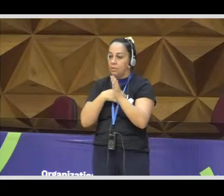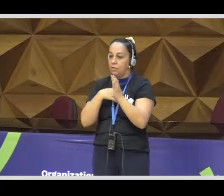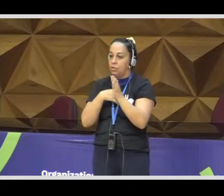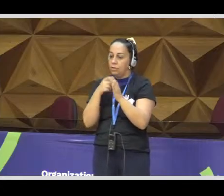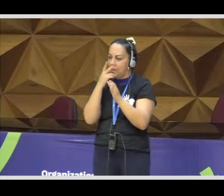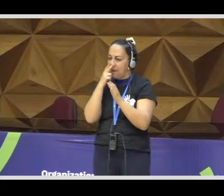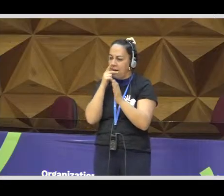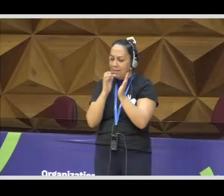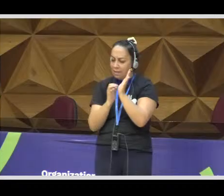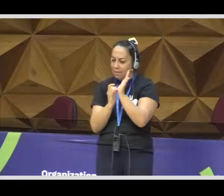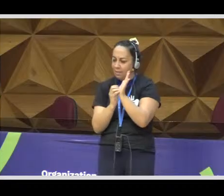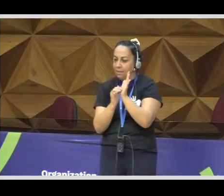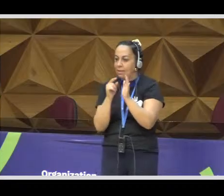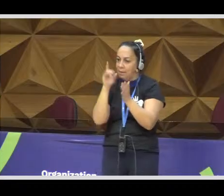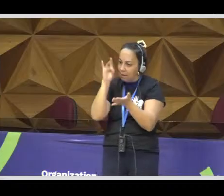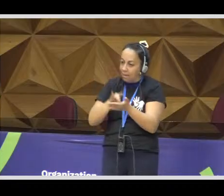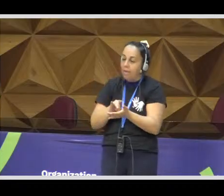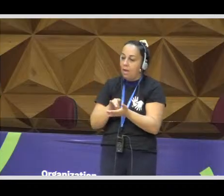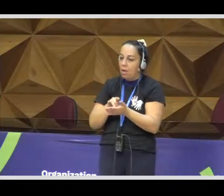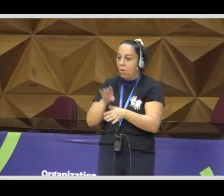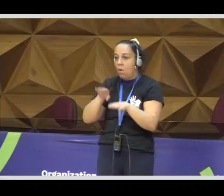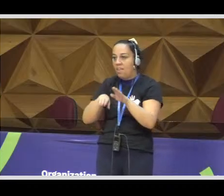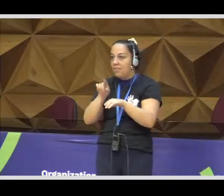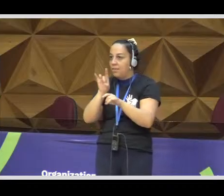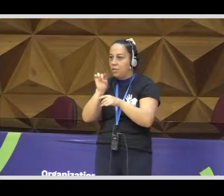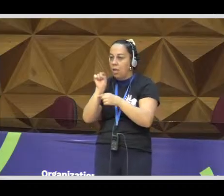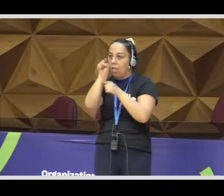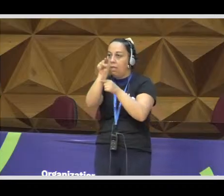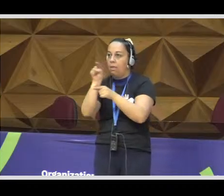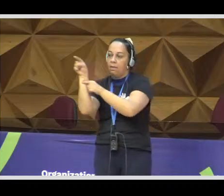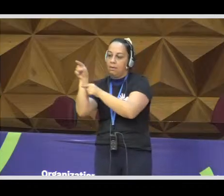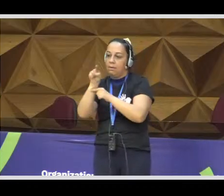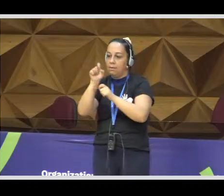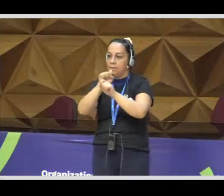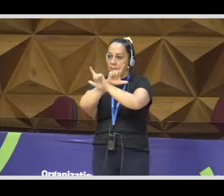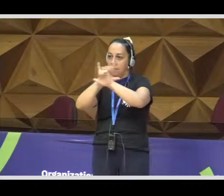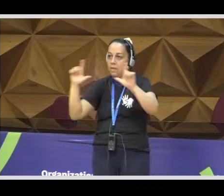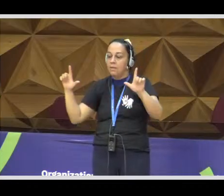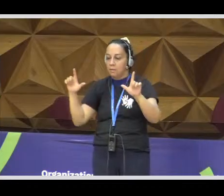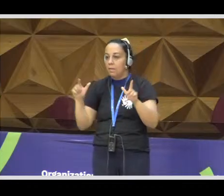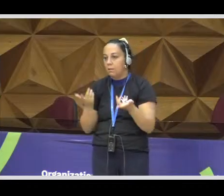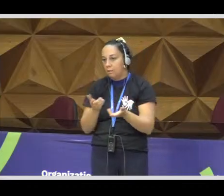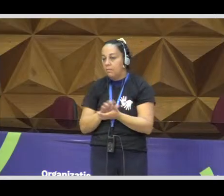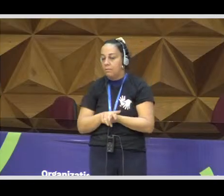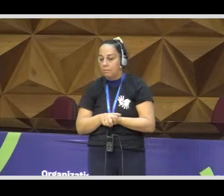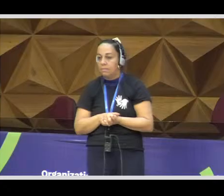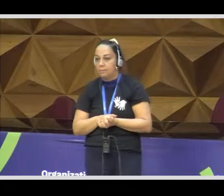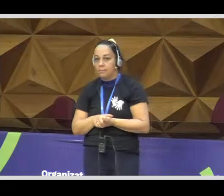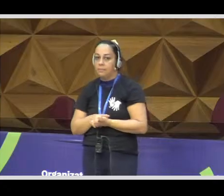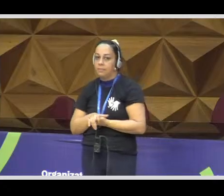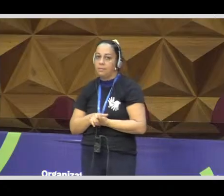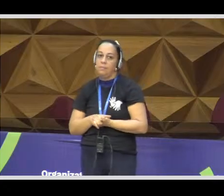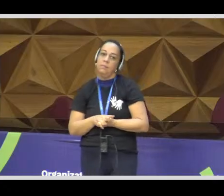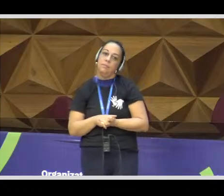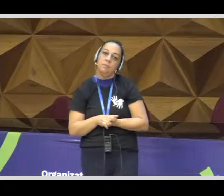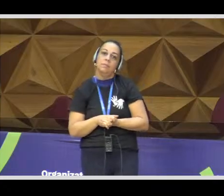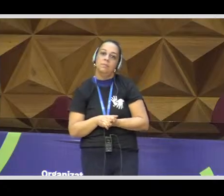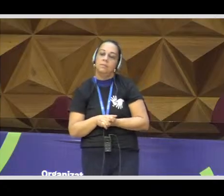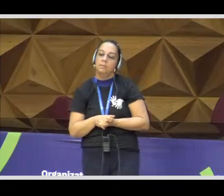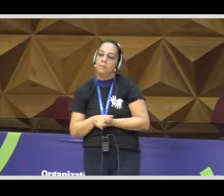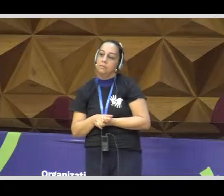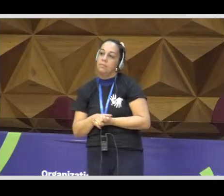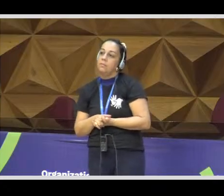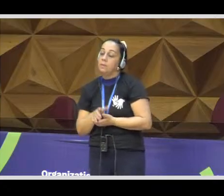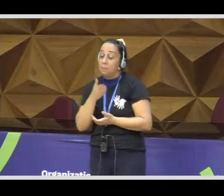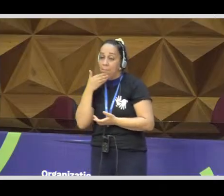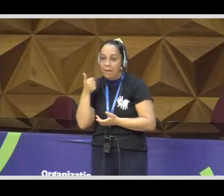that, where you don't ever really know if you press the key. So significantly improves